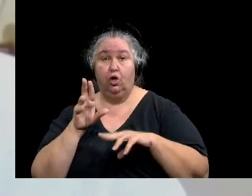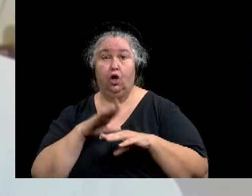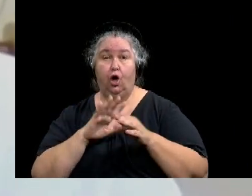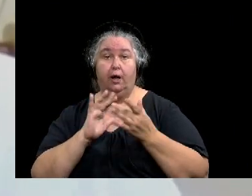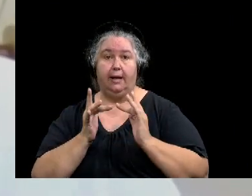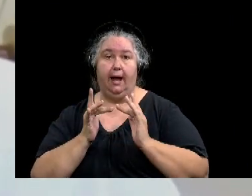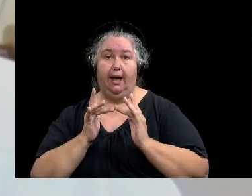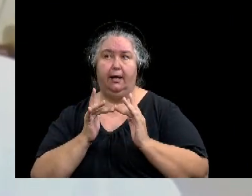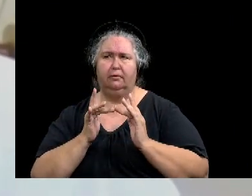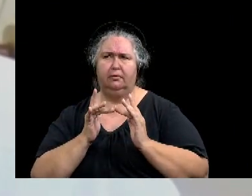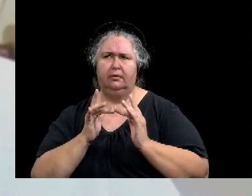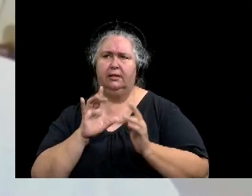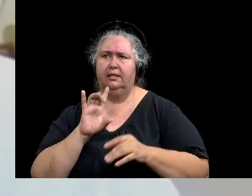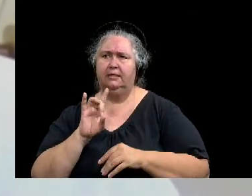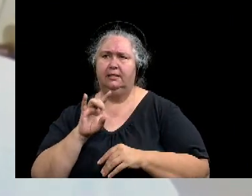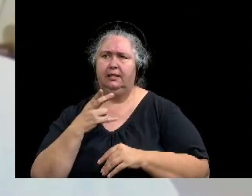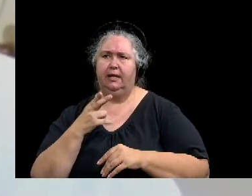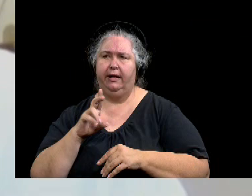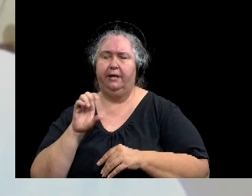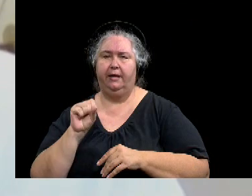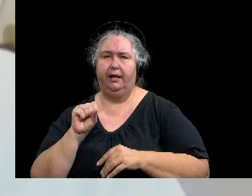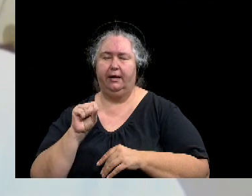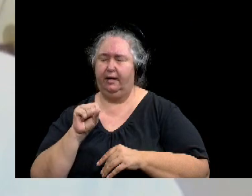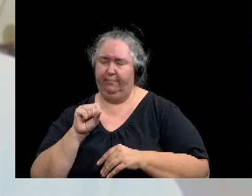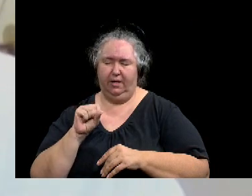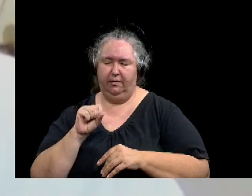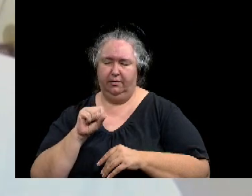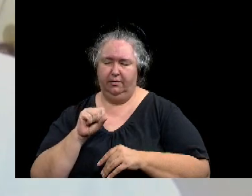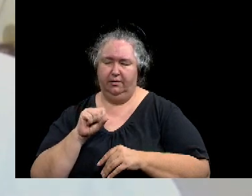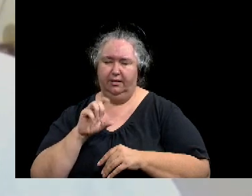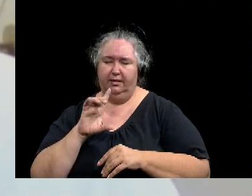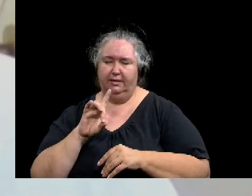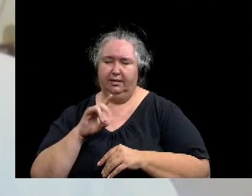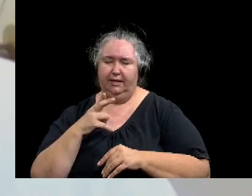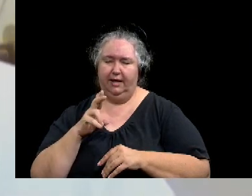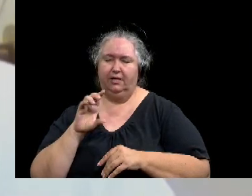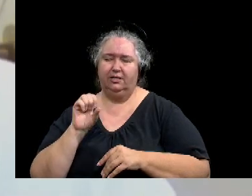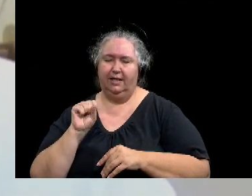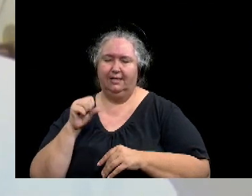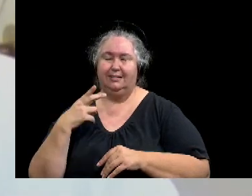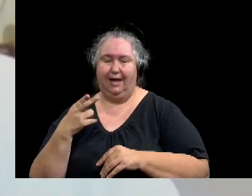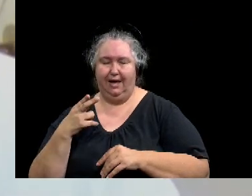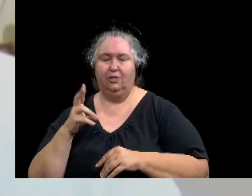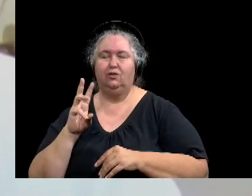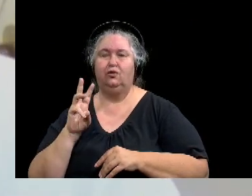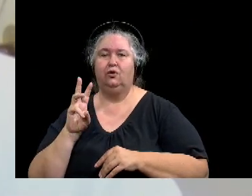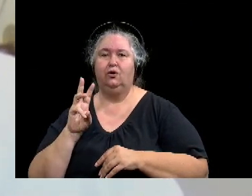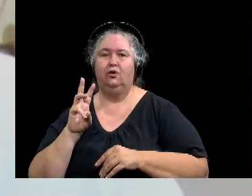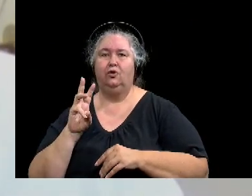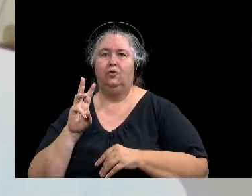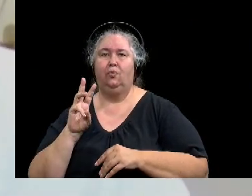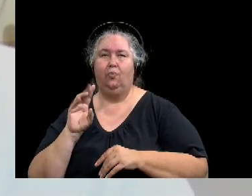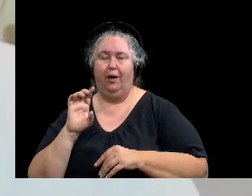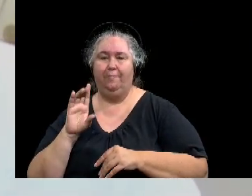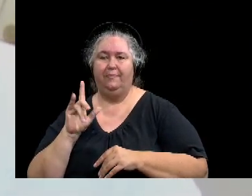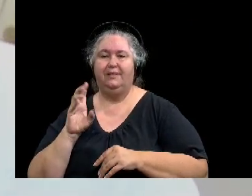the DSHS website. You can search for Texas COVID-19